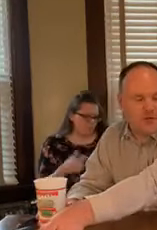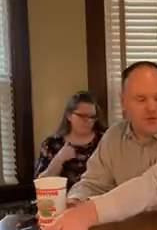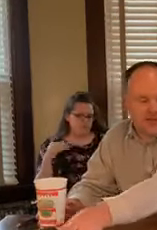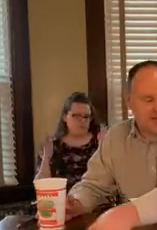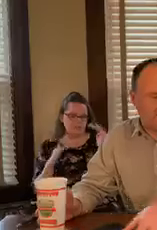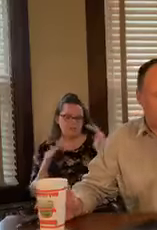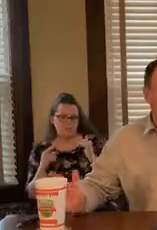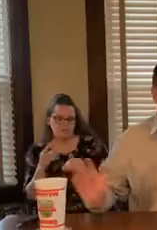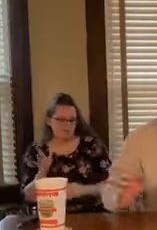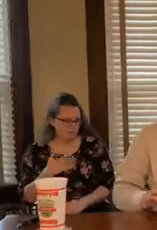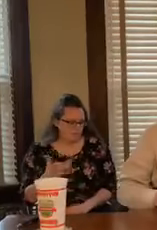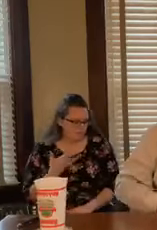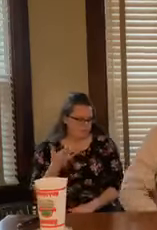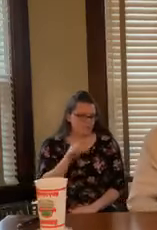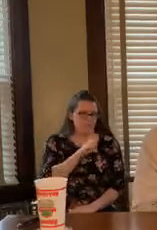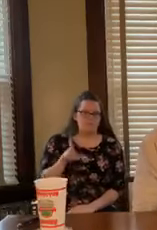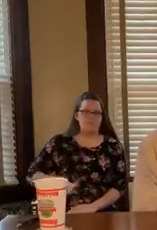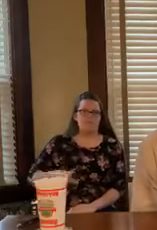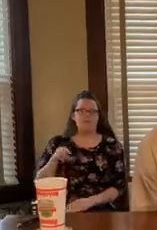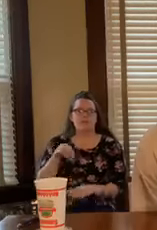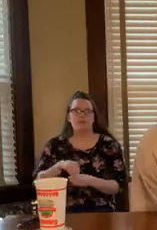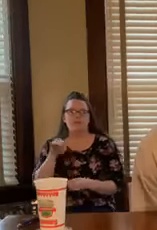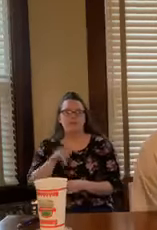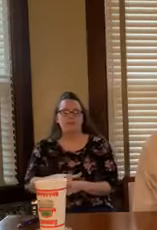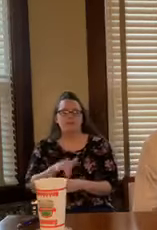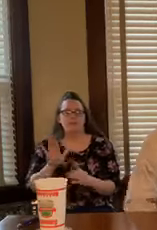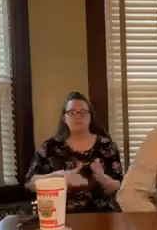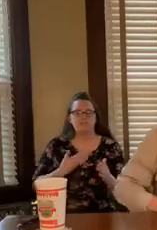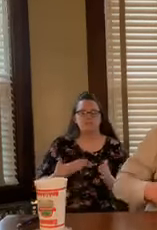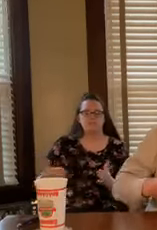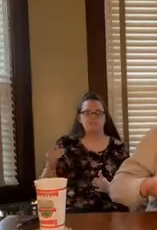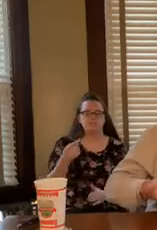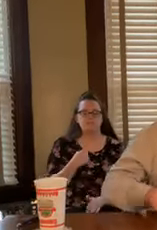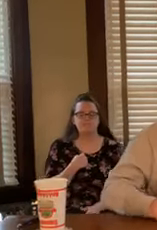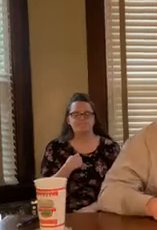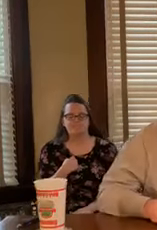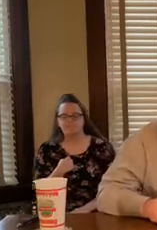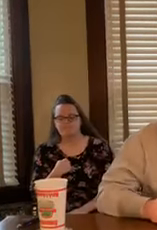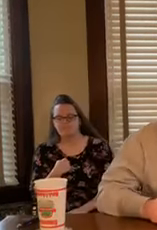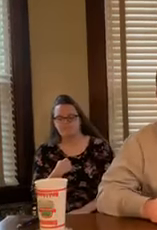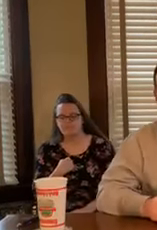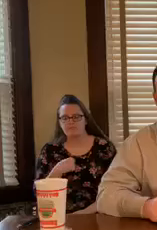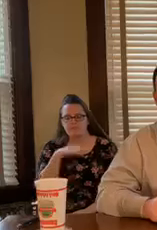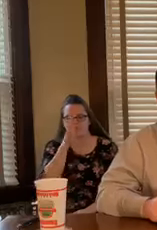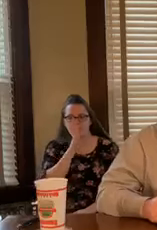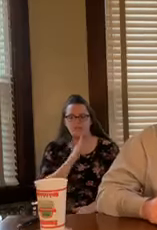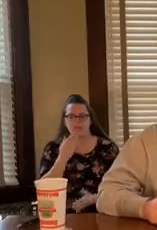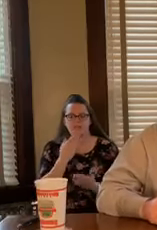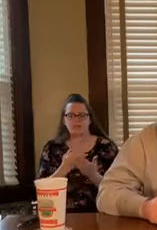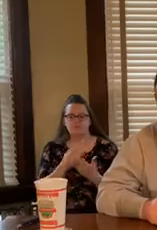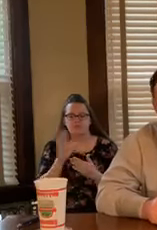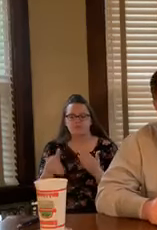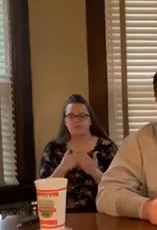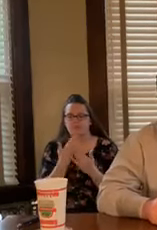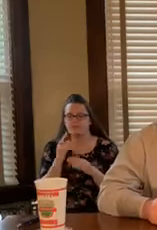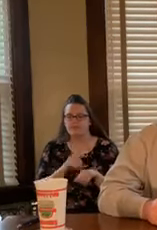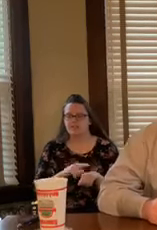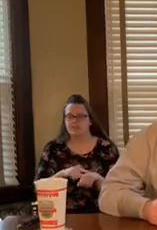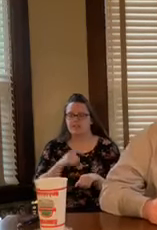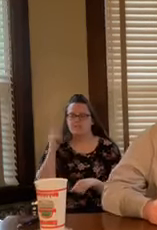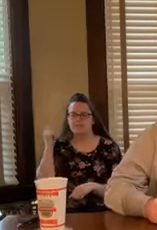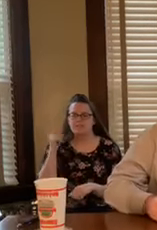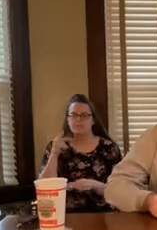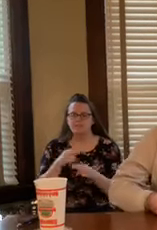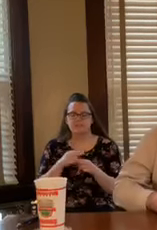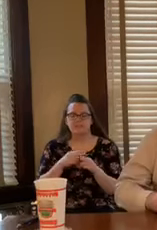felt the Lord in that song. I did. God is good. He's good all the time. His name is great,